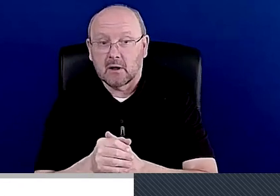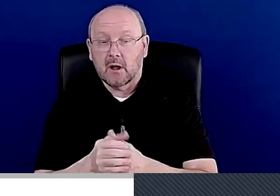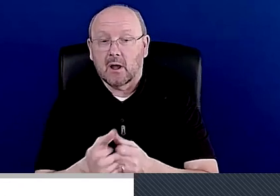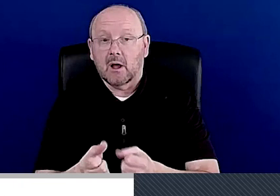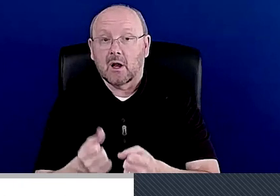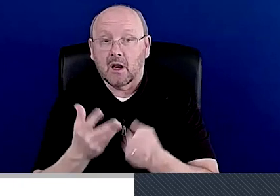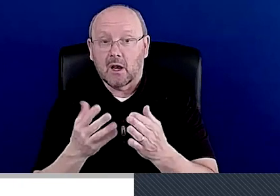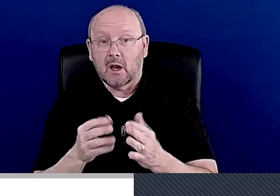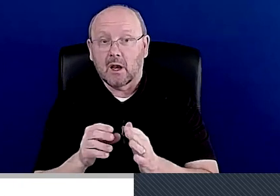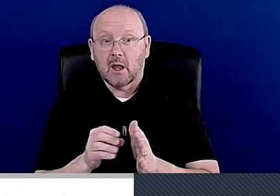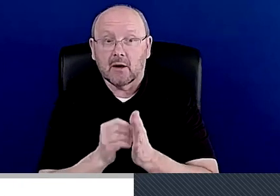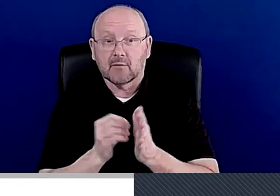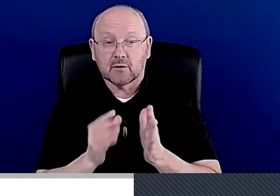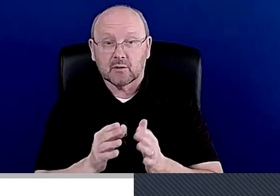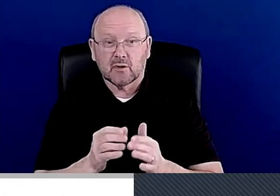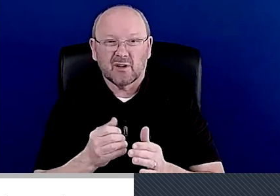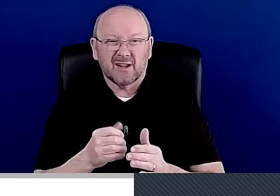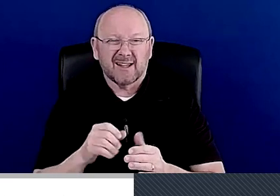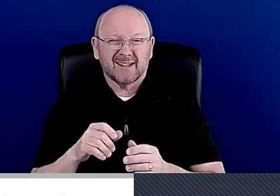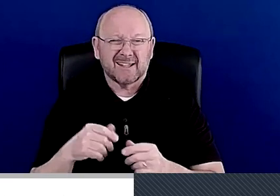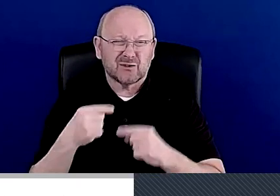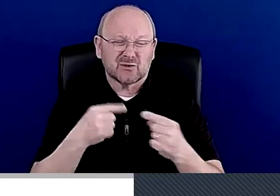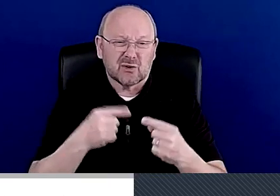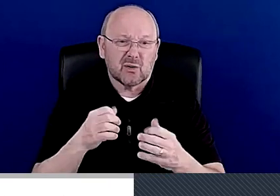lack digital literacy skills.